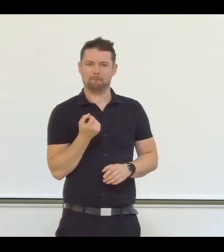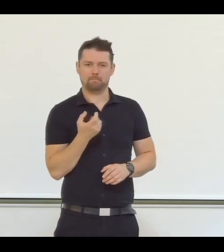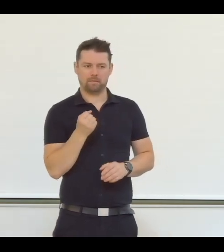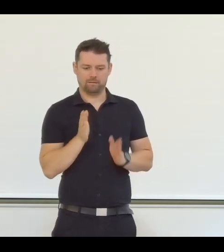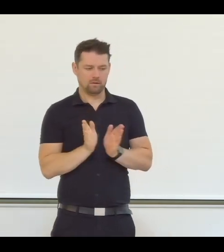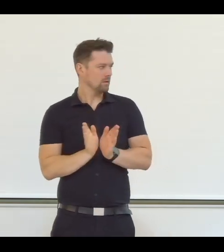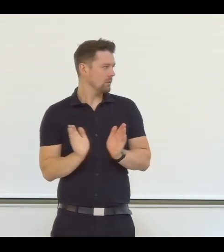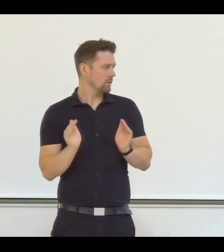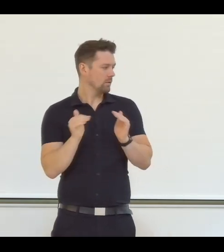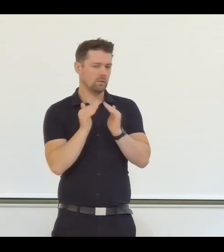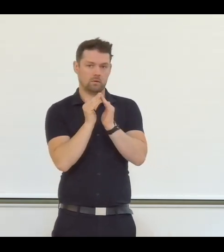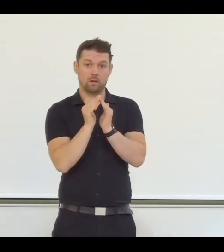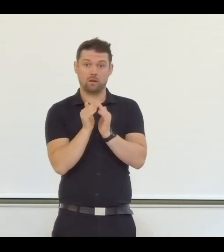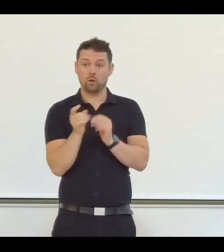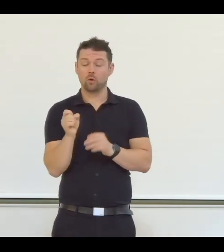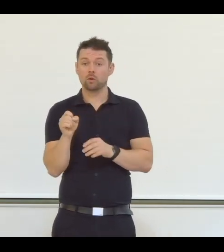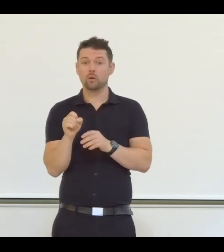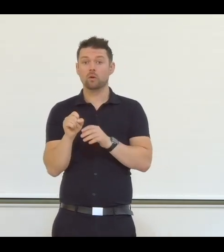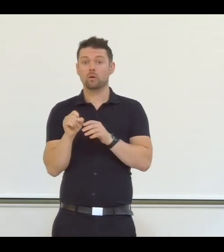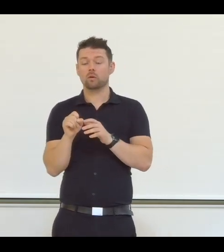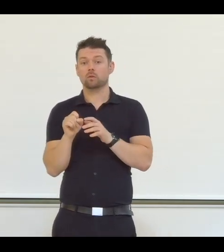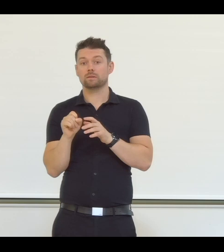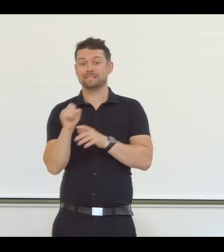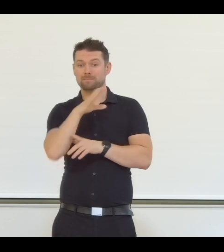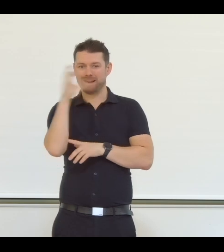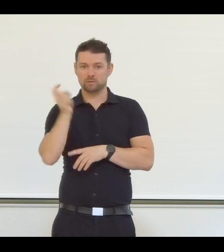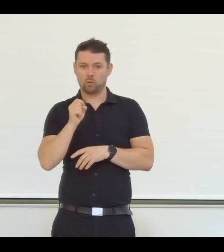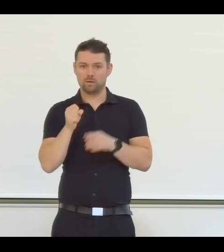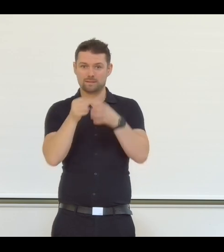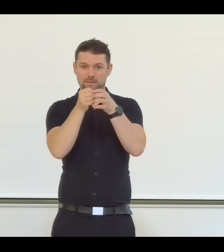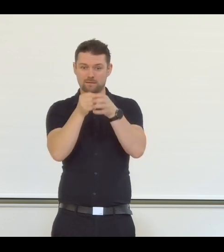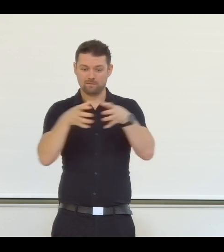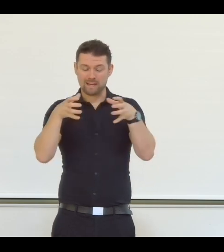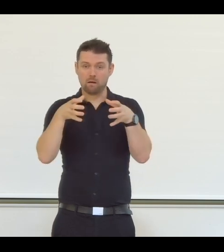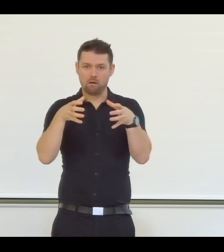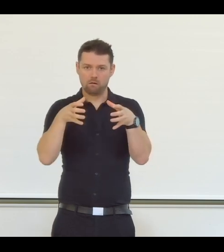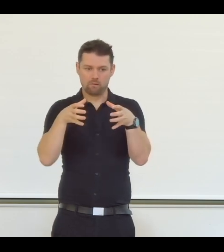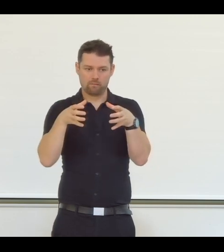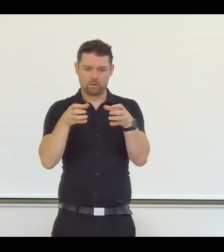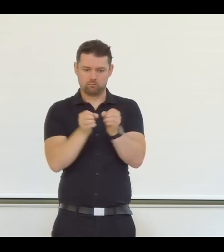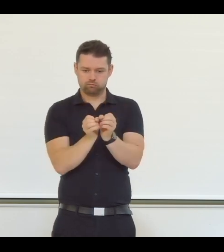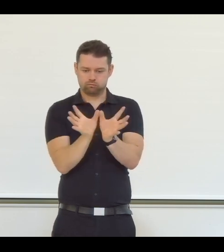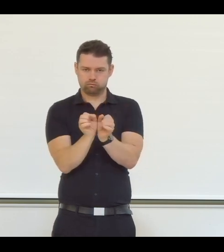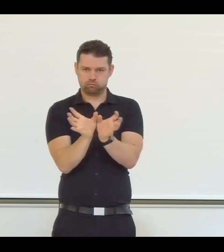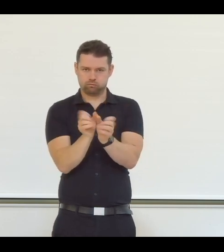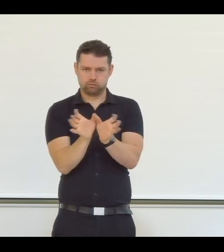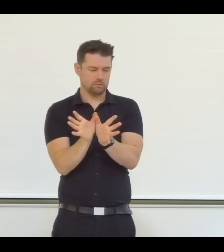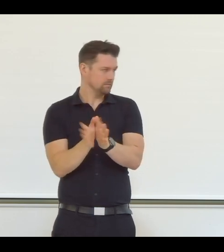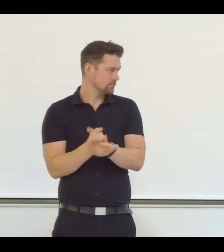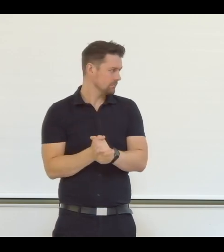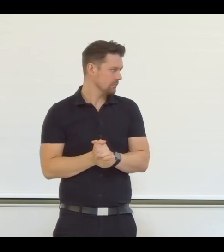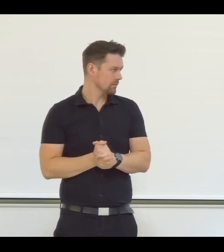and then in space you have basically a sphere. So that's the easy part. The interesting part is, one,